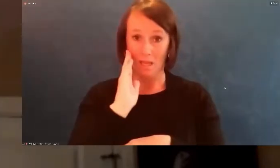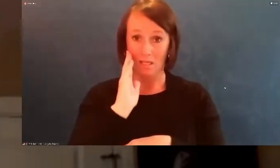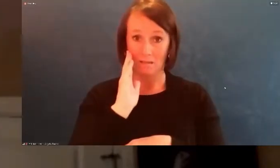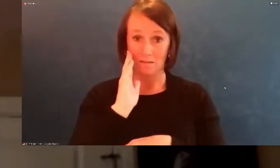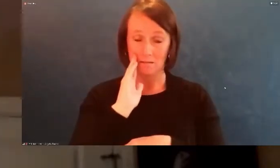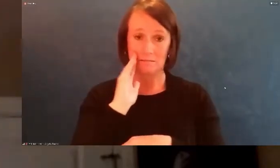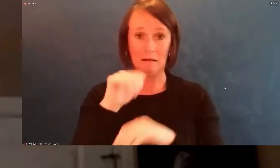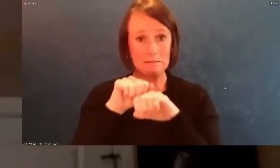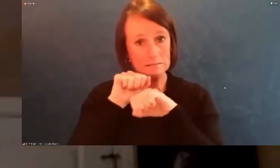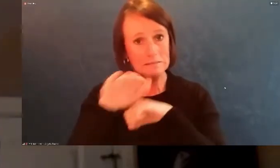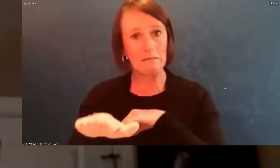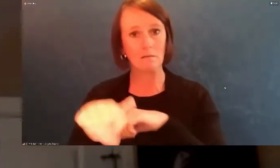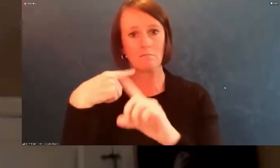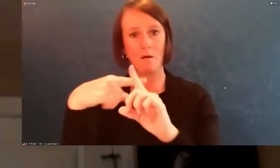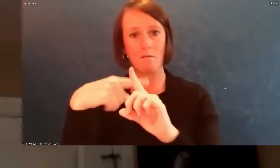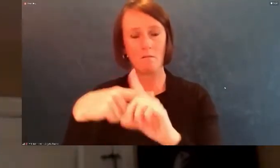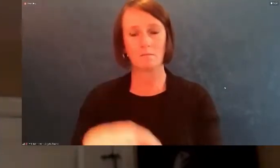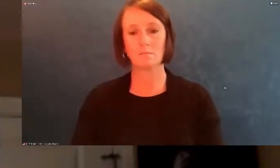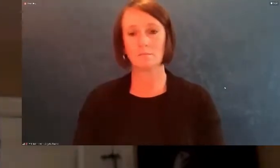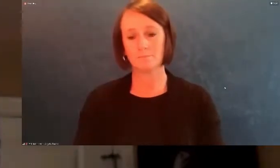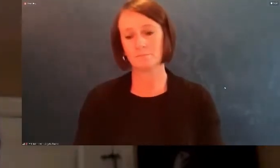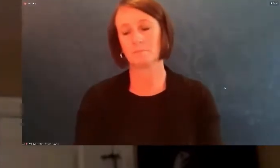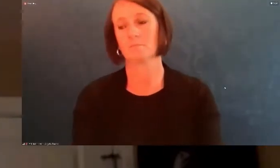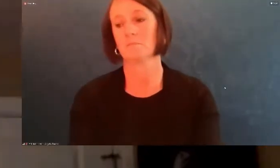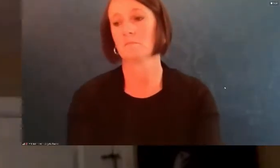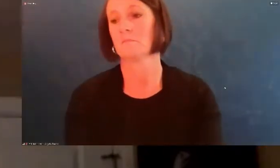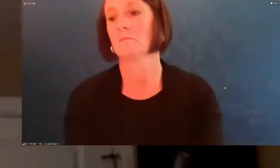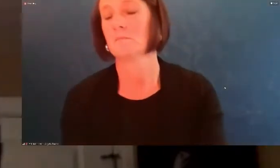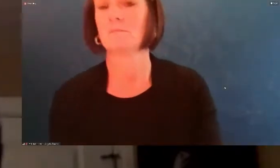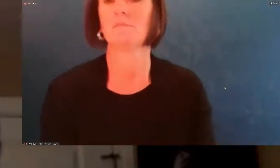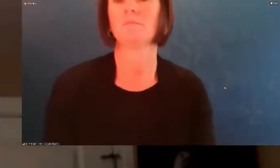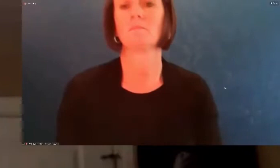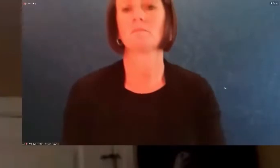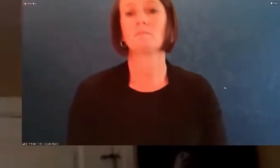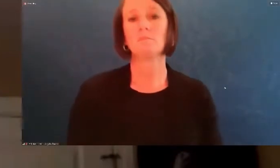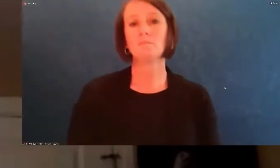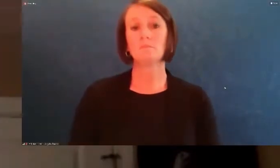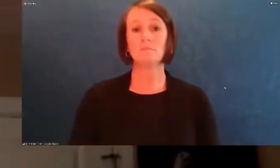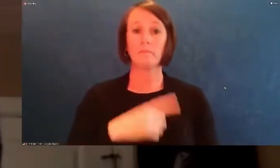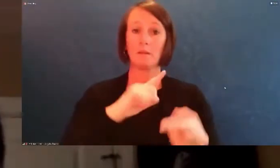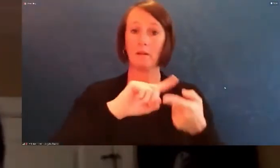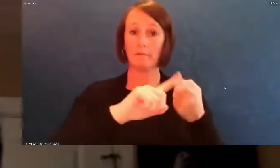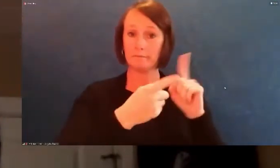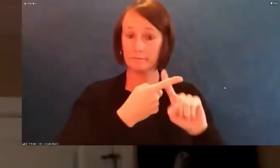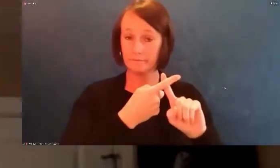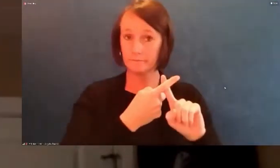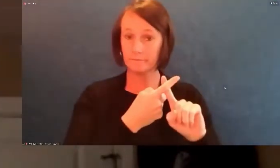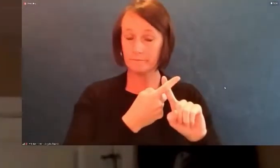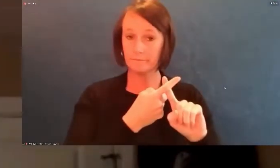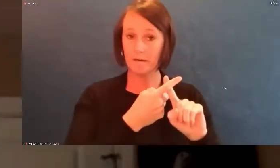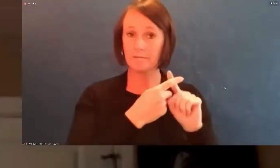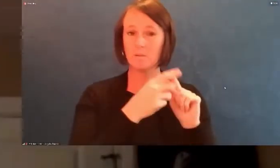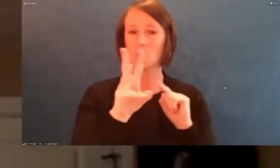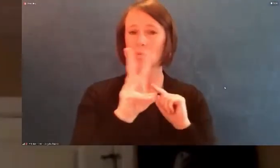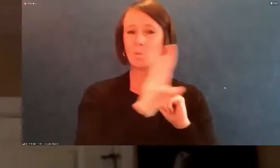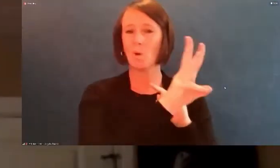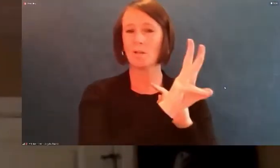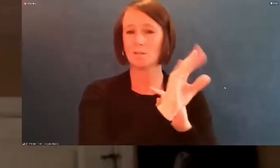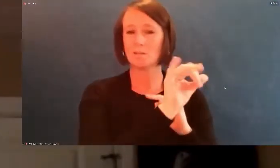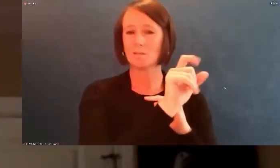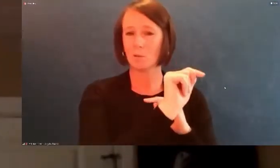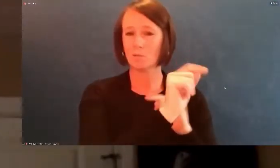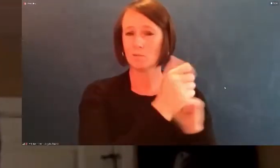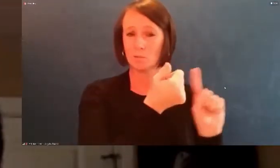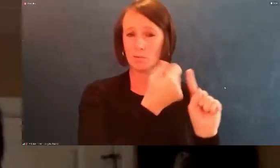So my dear friend Katrina Chappell, she's a nurse, she's an acupuncturist. A long time